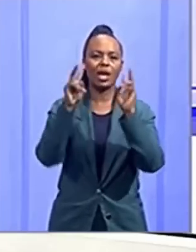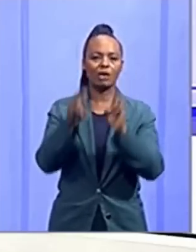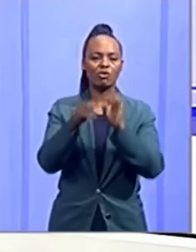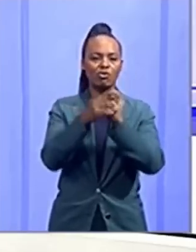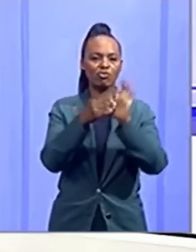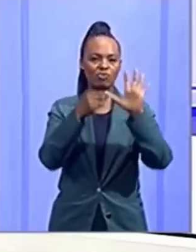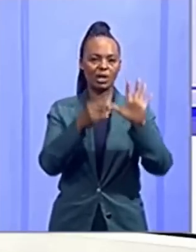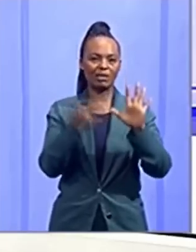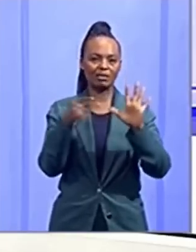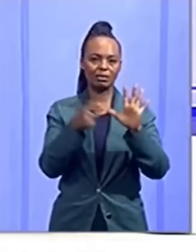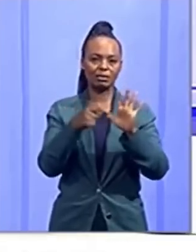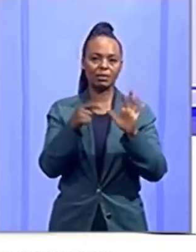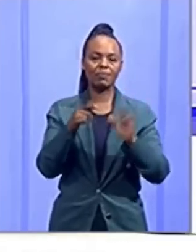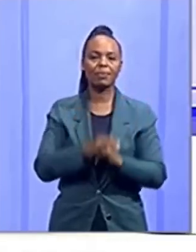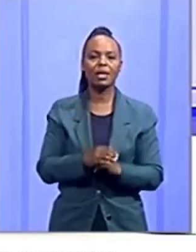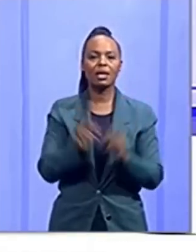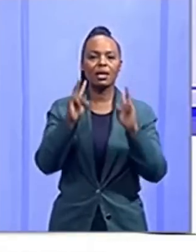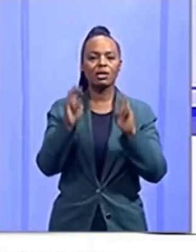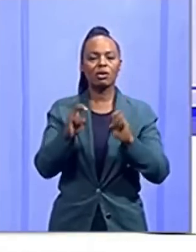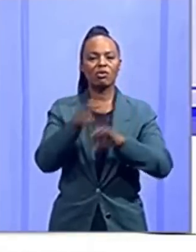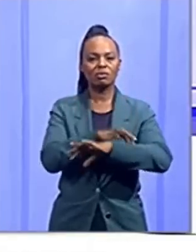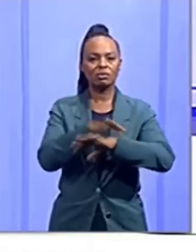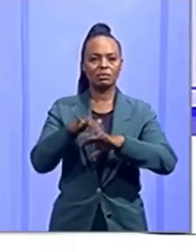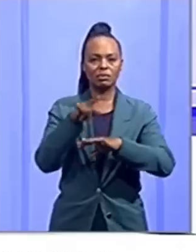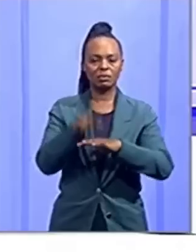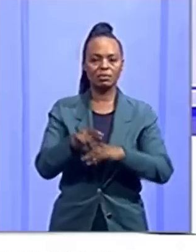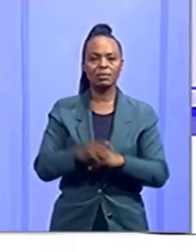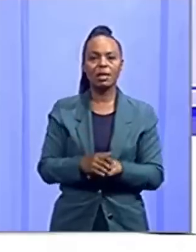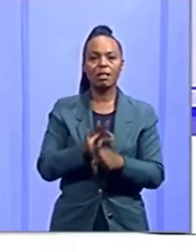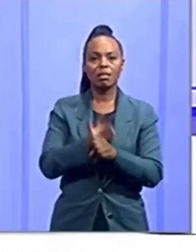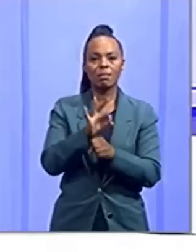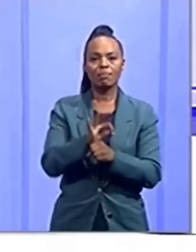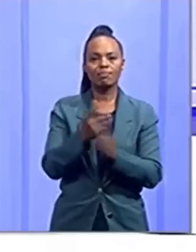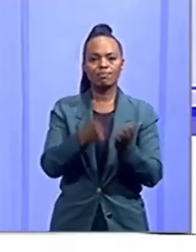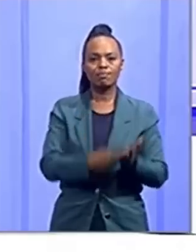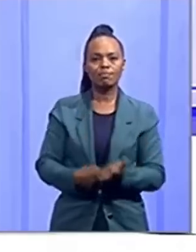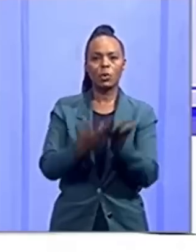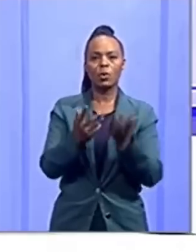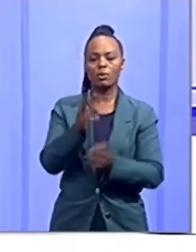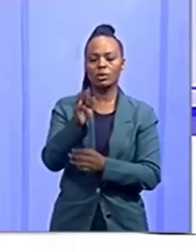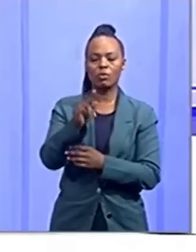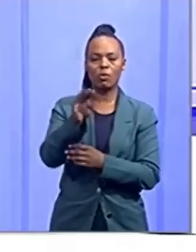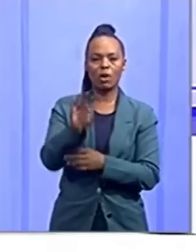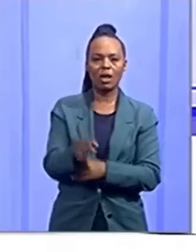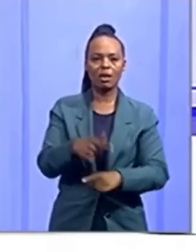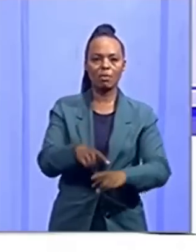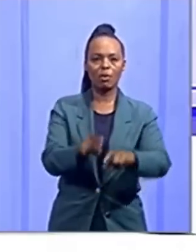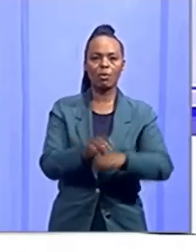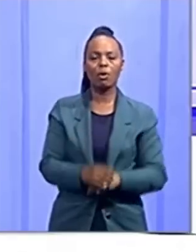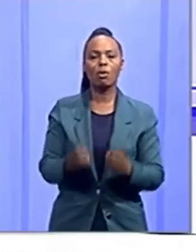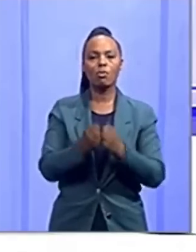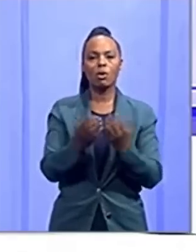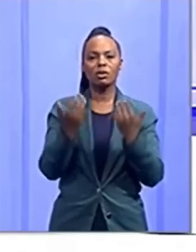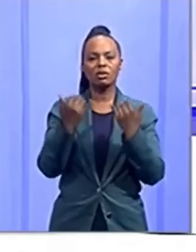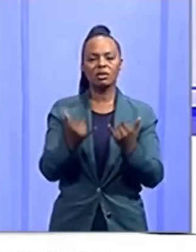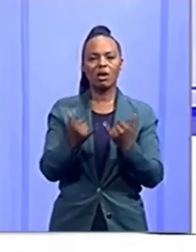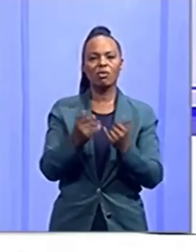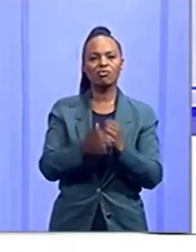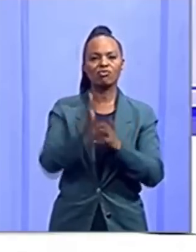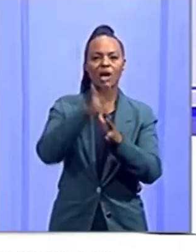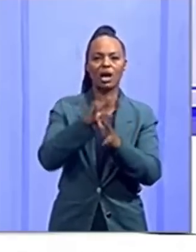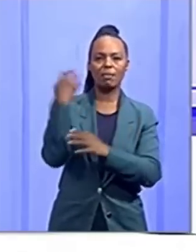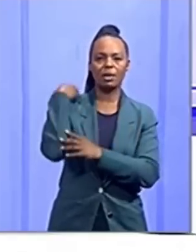kokwanong kgolo ya temothuo ya bo13 kwa modimolle kwa Limpopo. Ditona tsa dinaga tsa BRICS le